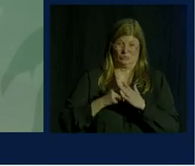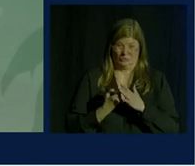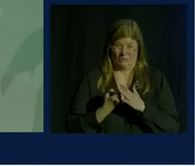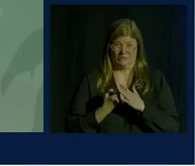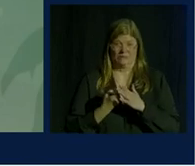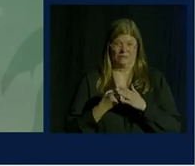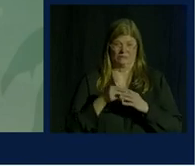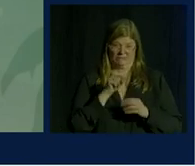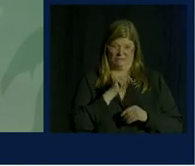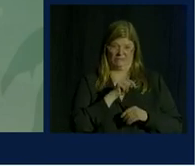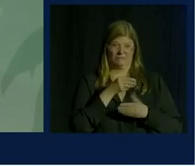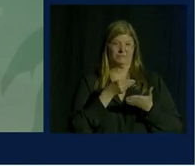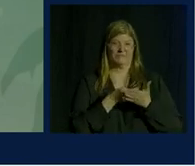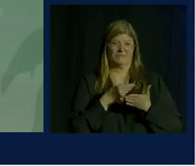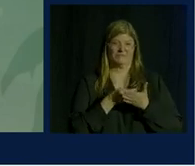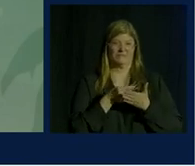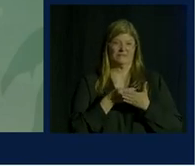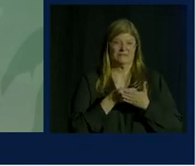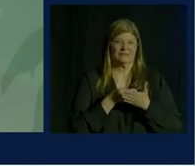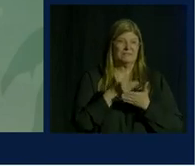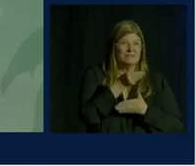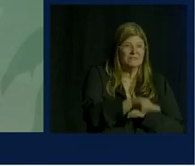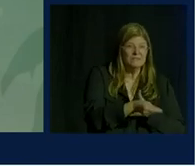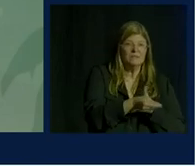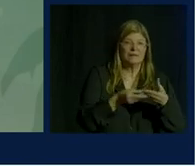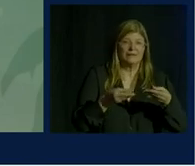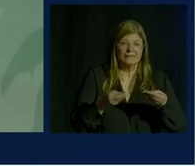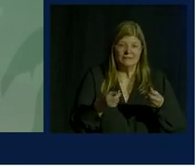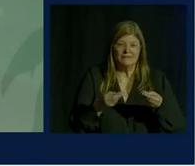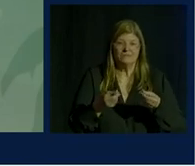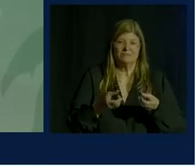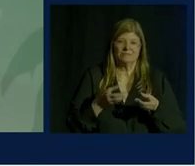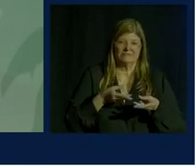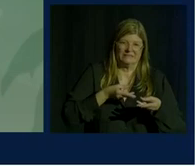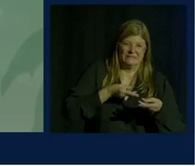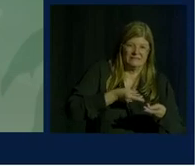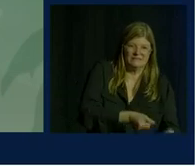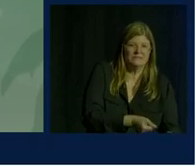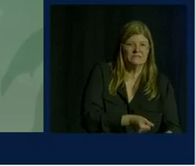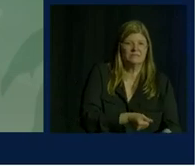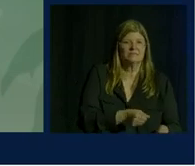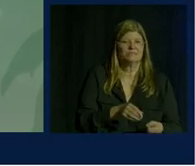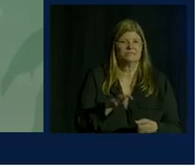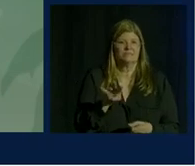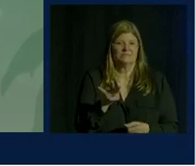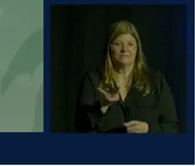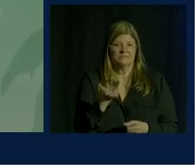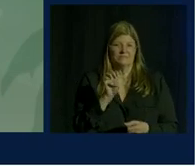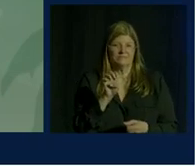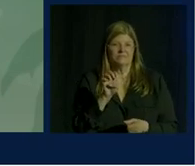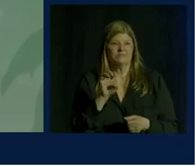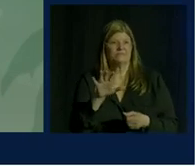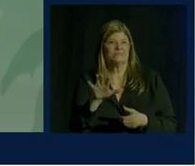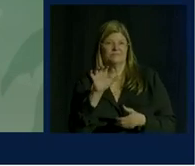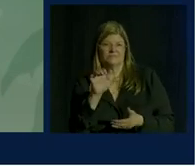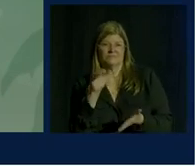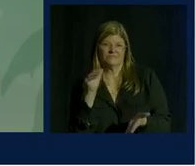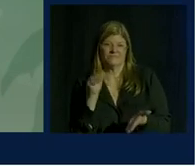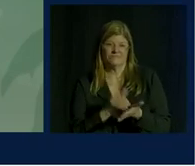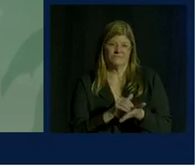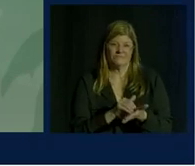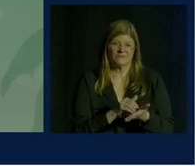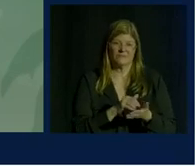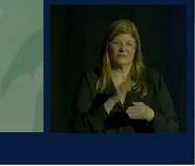property and ended up spending close to $400,000, $500,000 on a concept for my daughters.